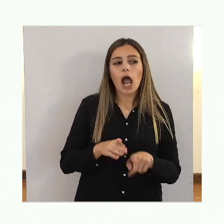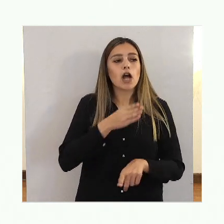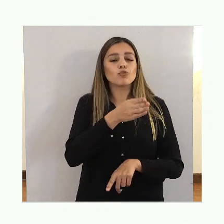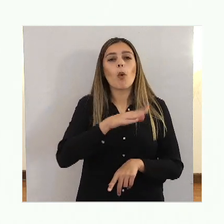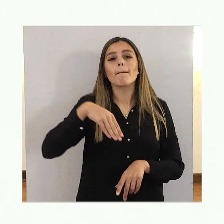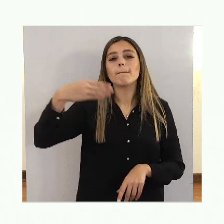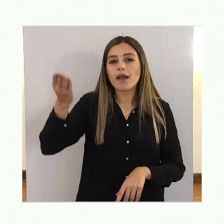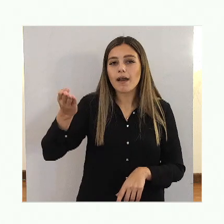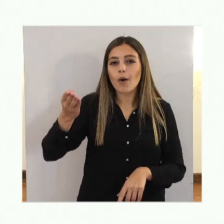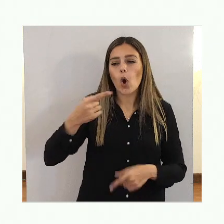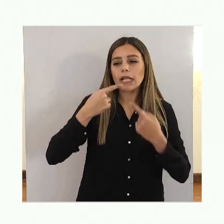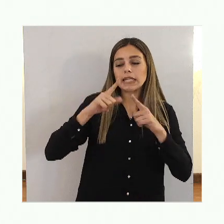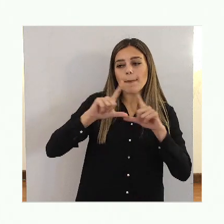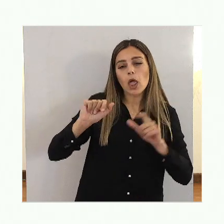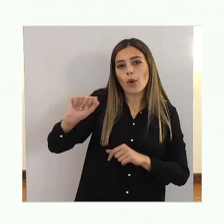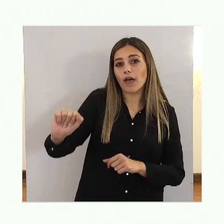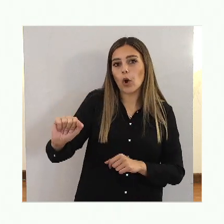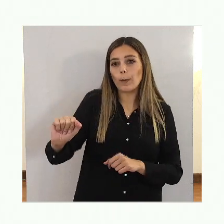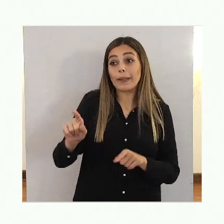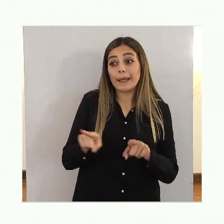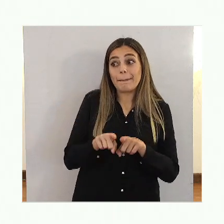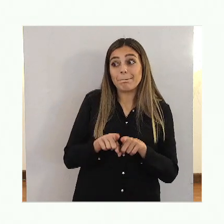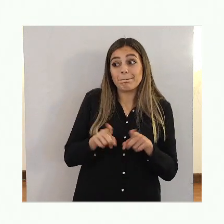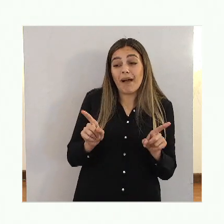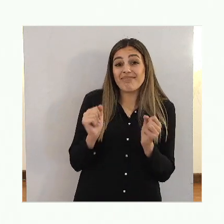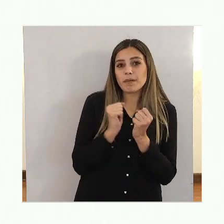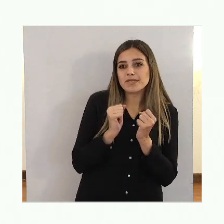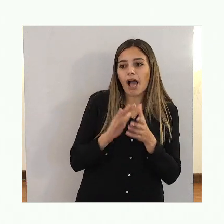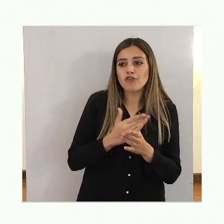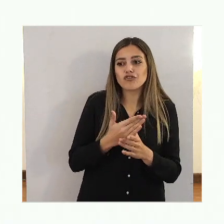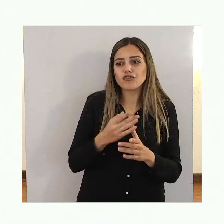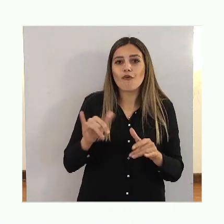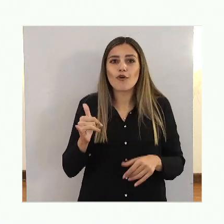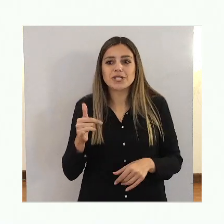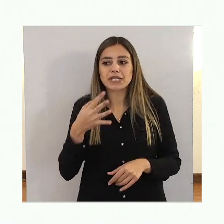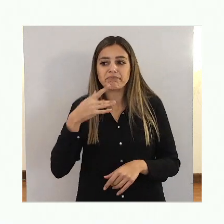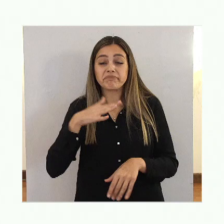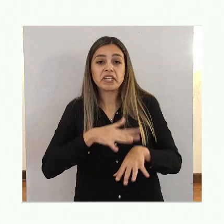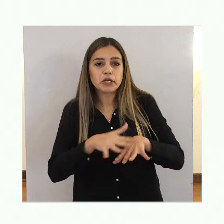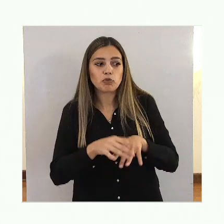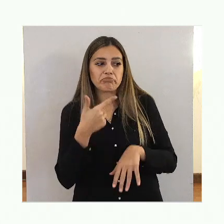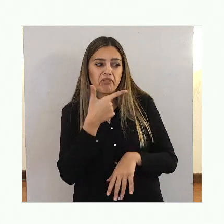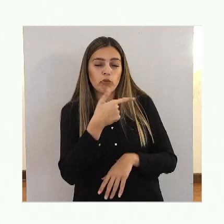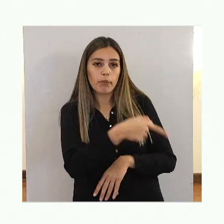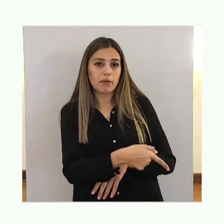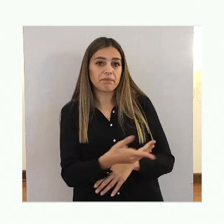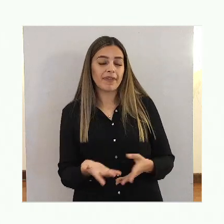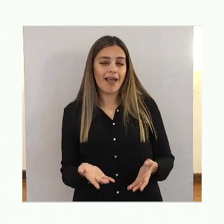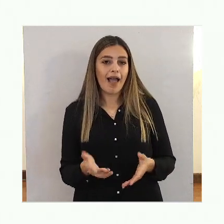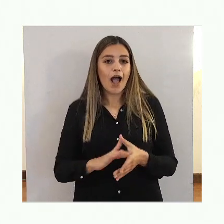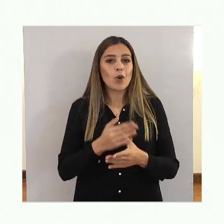know the language, but you fear that you are going to be ridiculed, and so you might have some healthcare avoiding